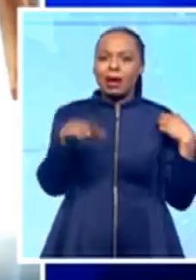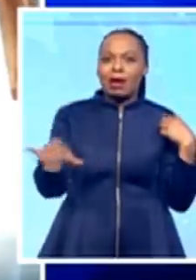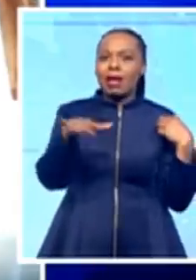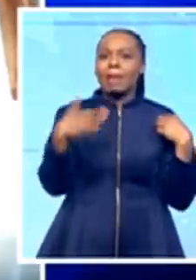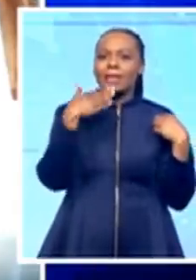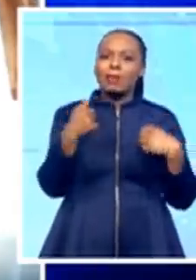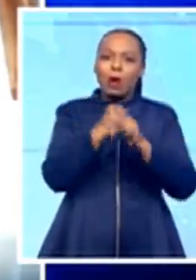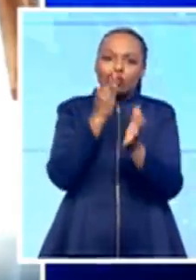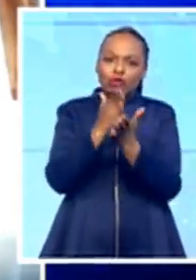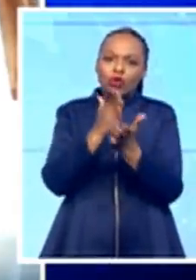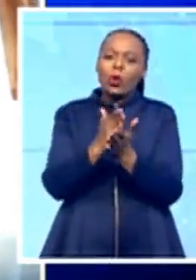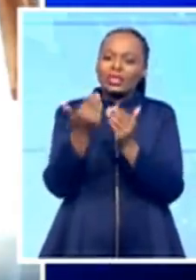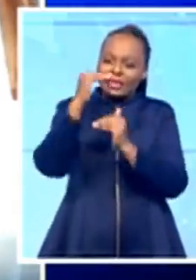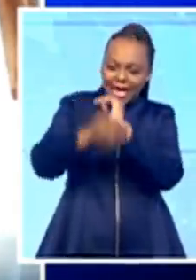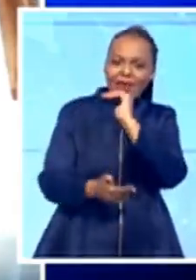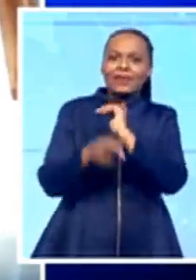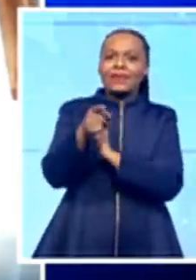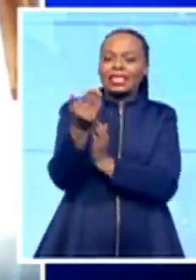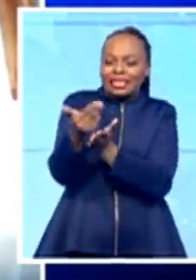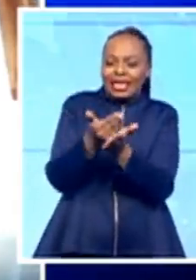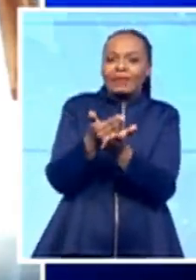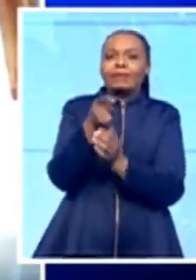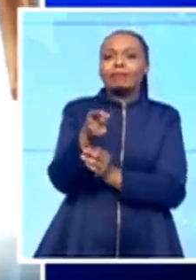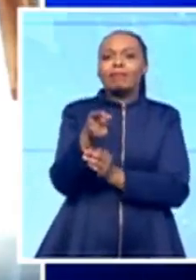far is not helping